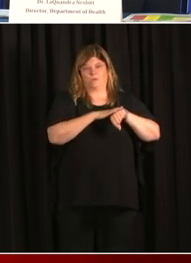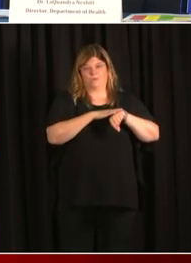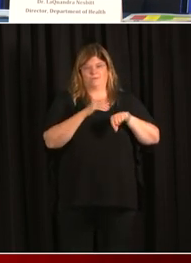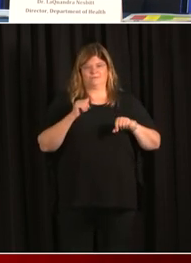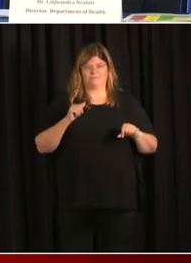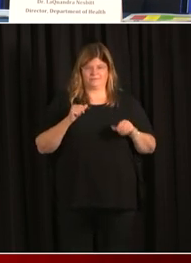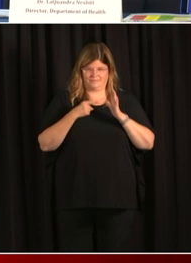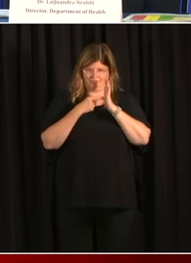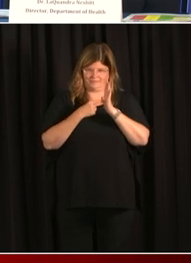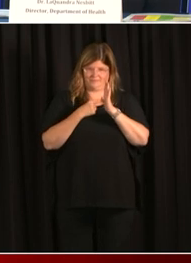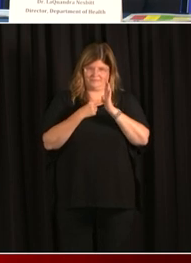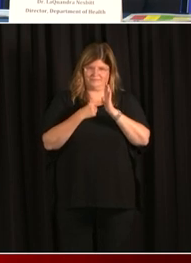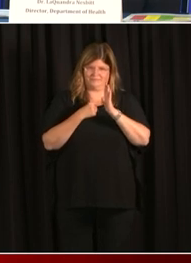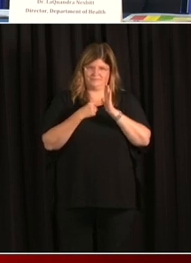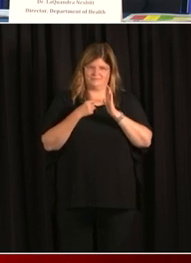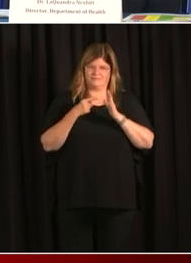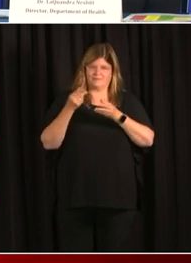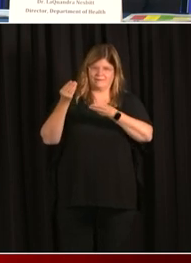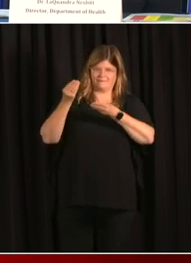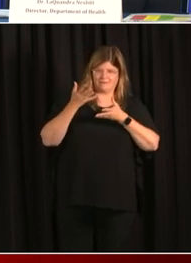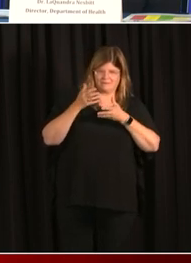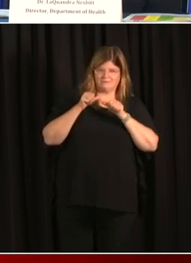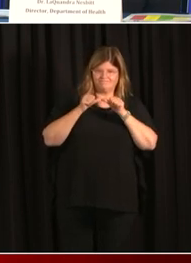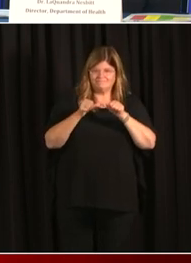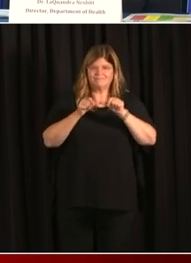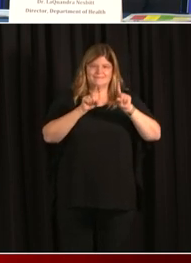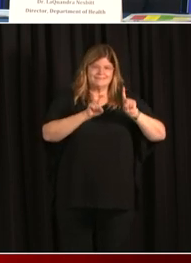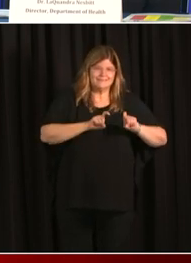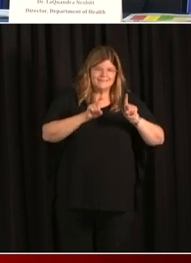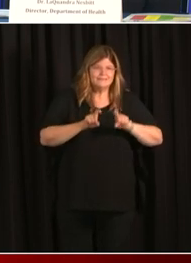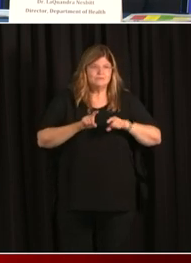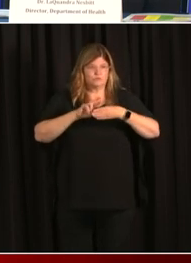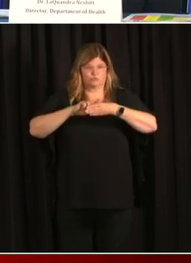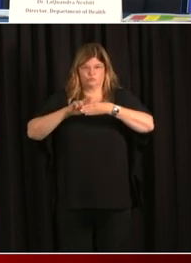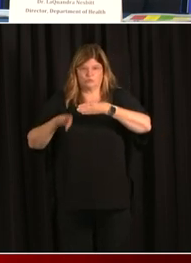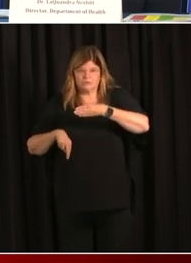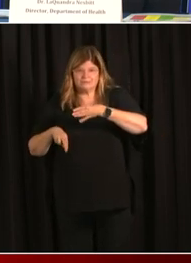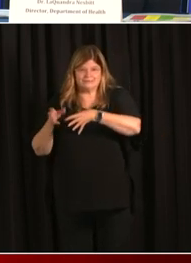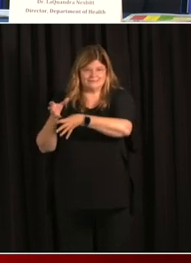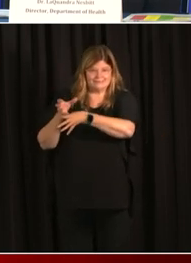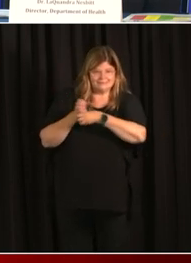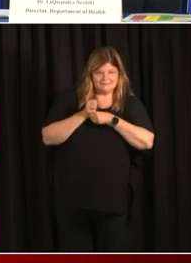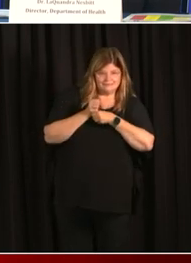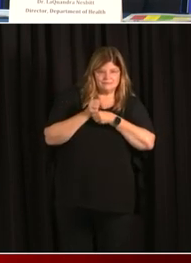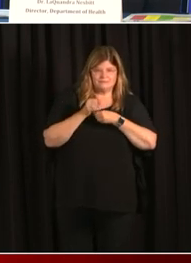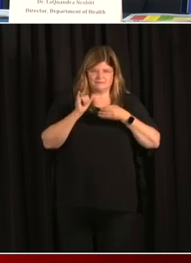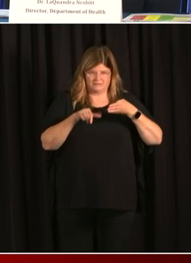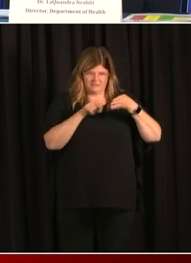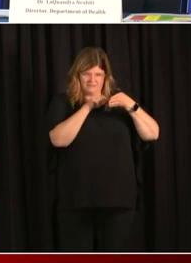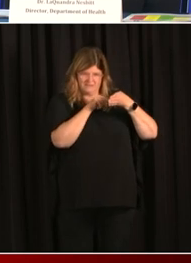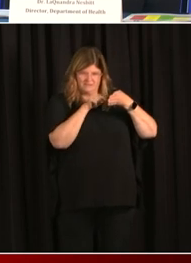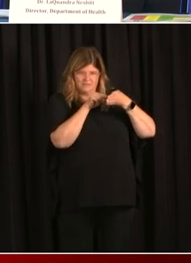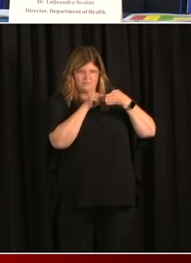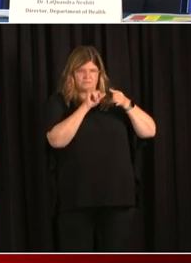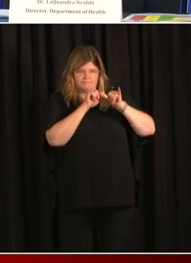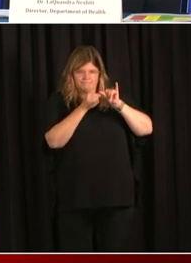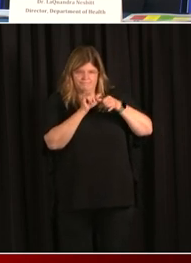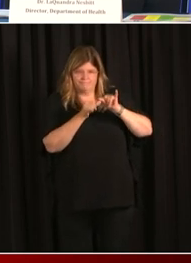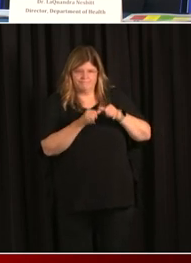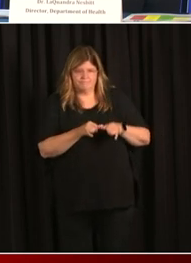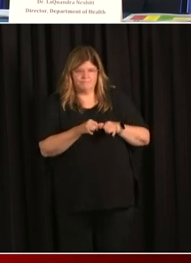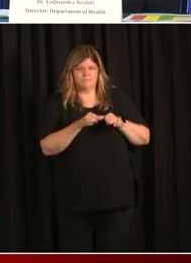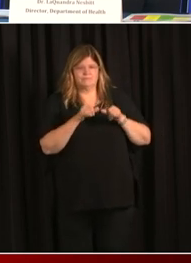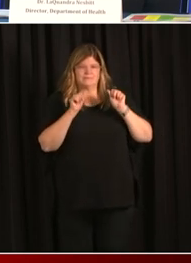the information all the time. Test turnaround time. Is a metric of the health system capacity,